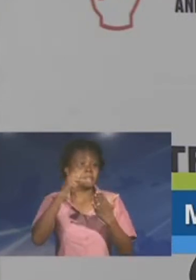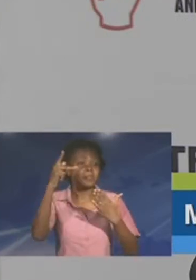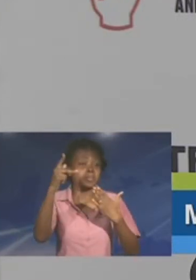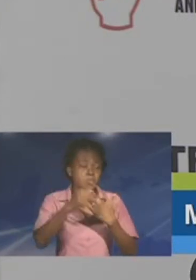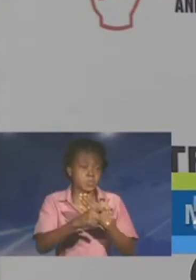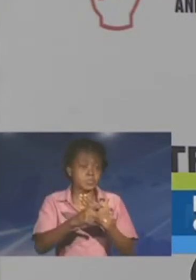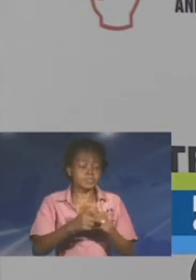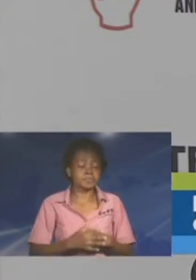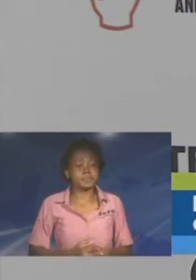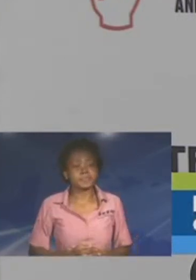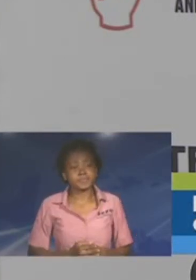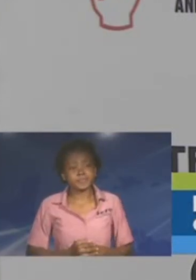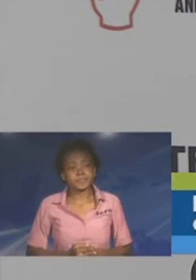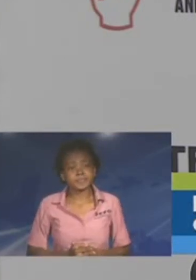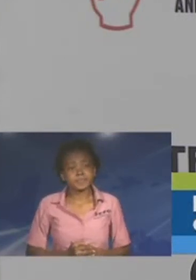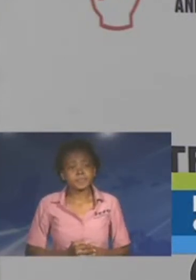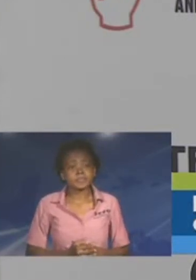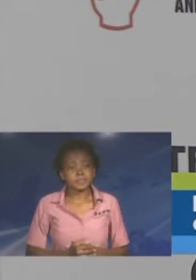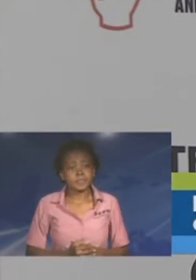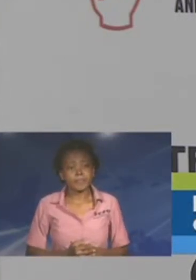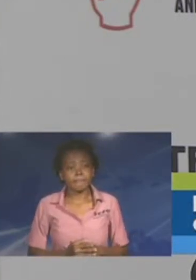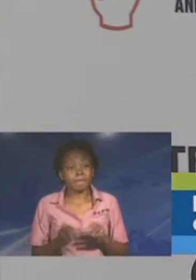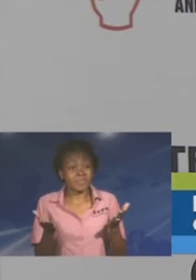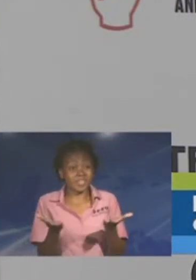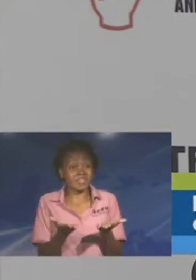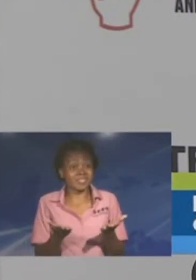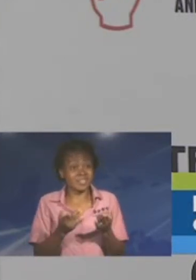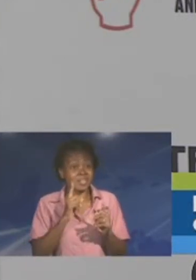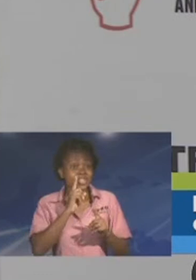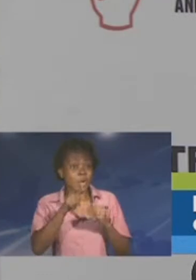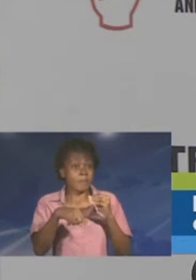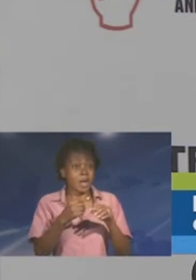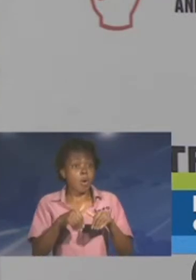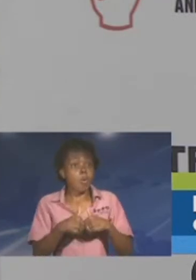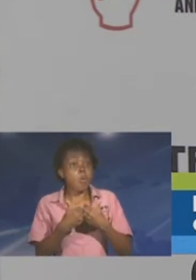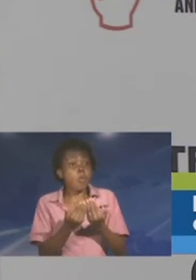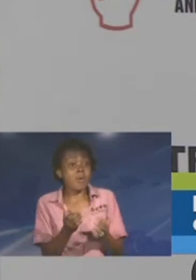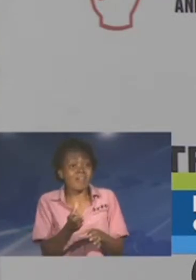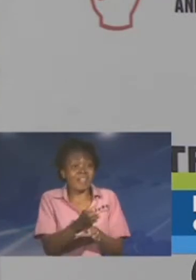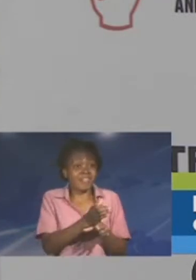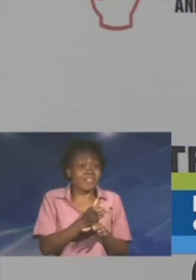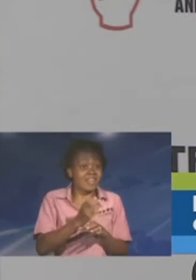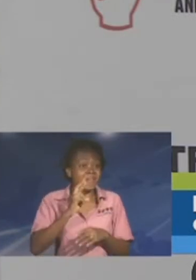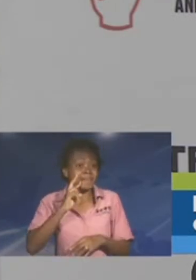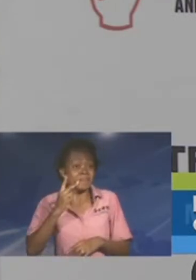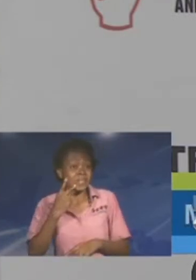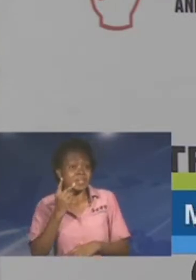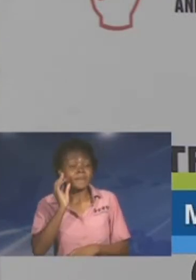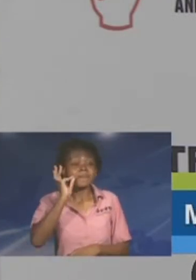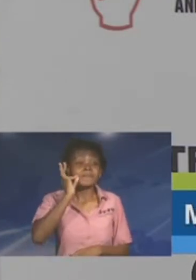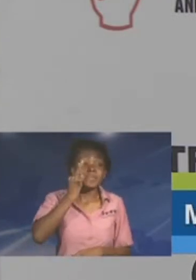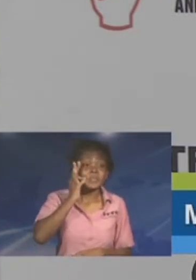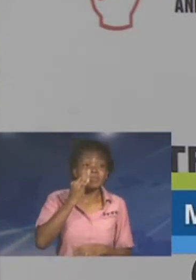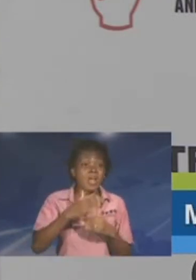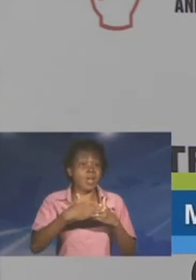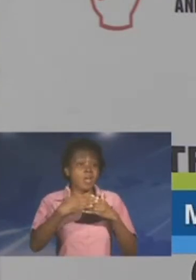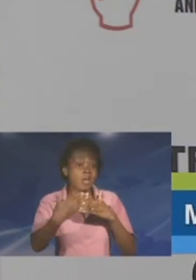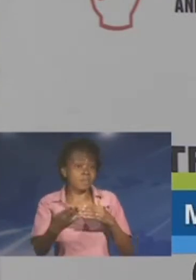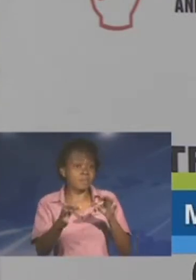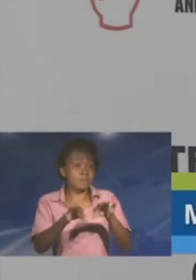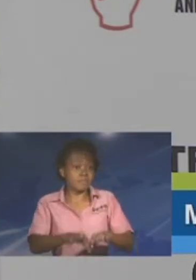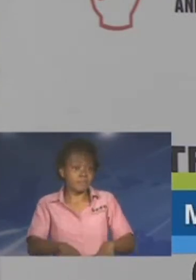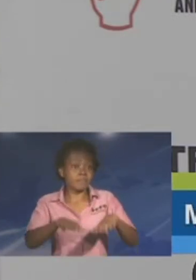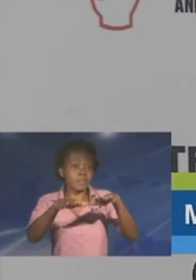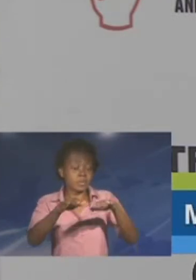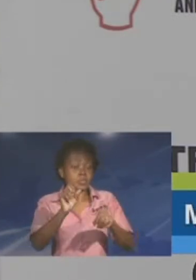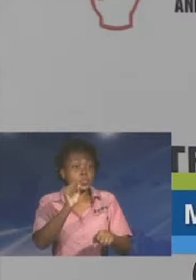as it relates to tips, how to treat your vegetables and fruits post-flooding to avoid certain diseases, example,